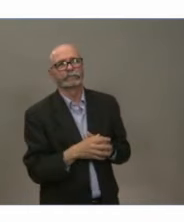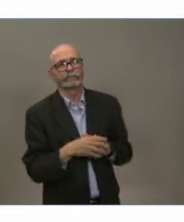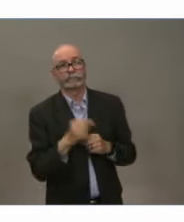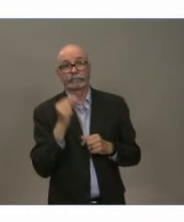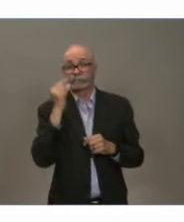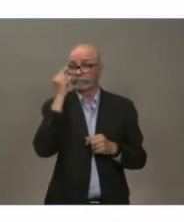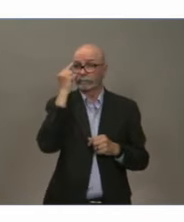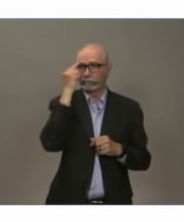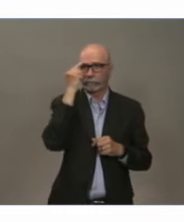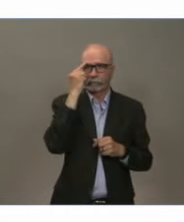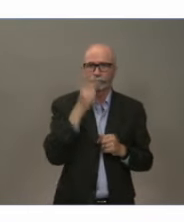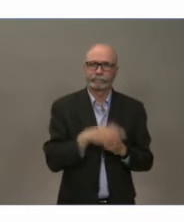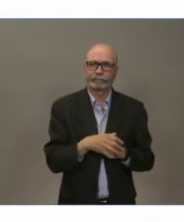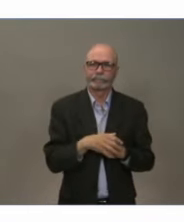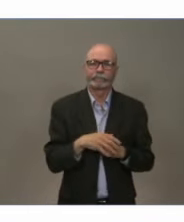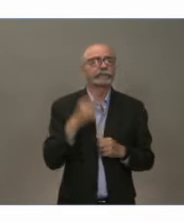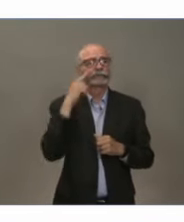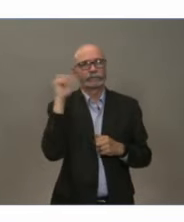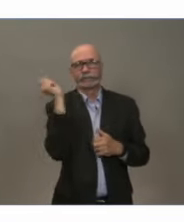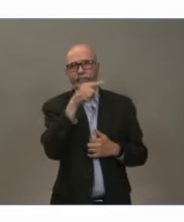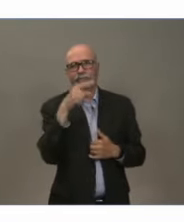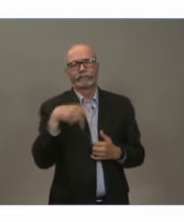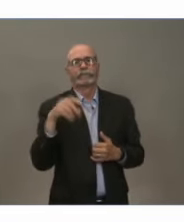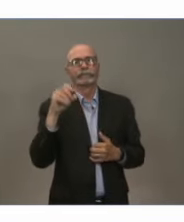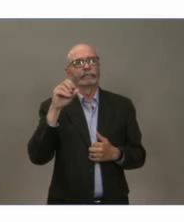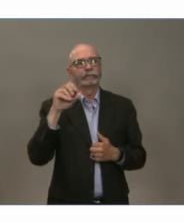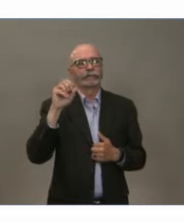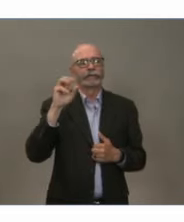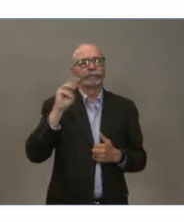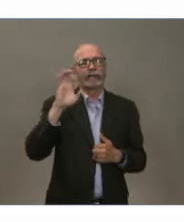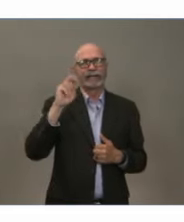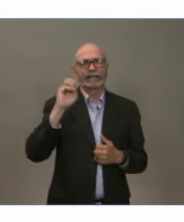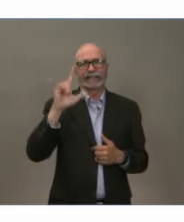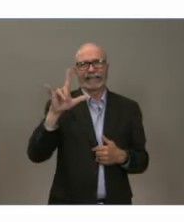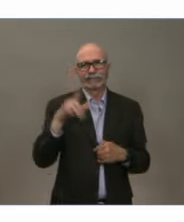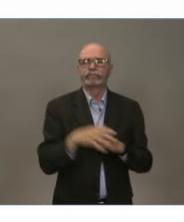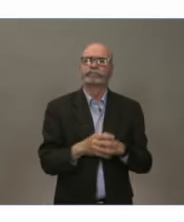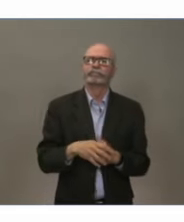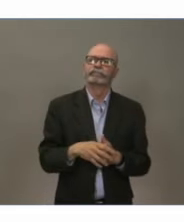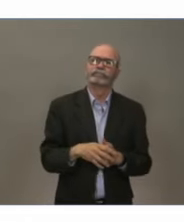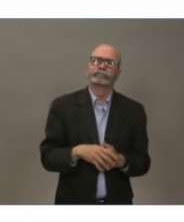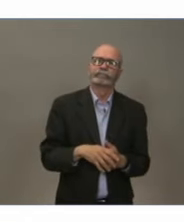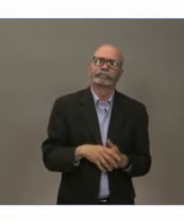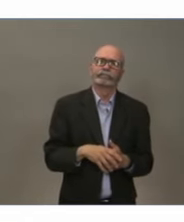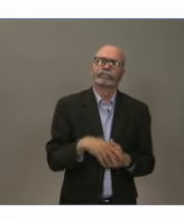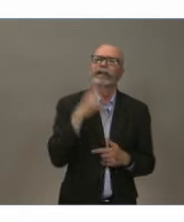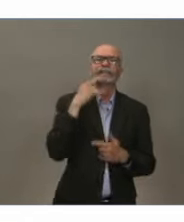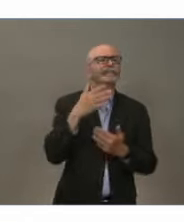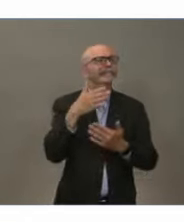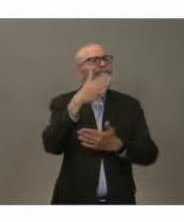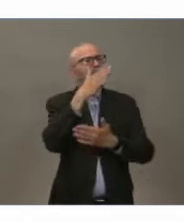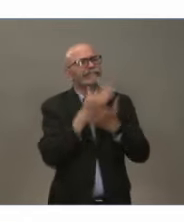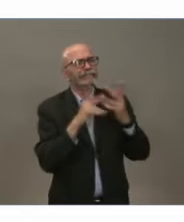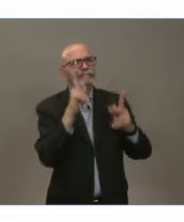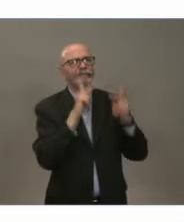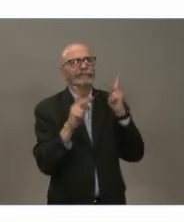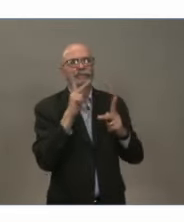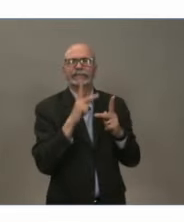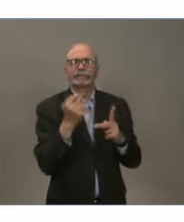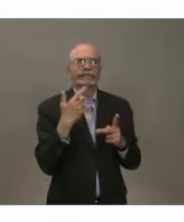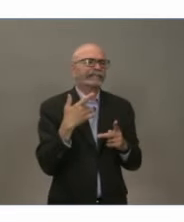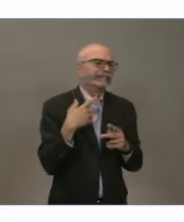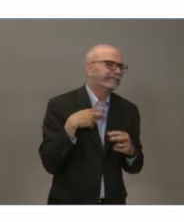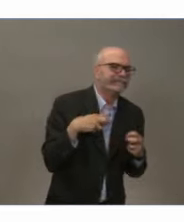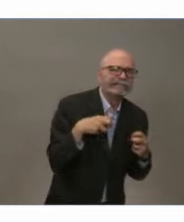the Premier, we're hearing some reports from individuals and businesses who are struggling with wait times and technical issues on the provincial website when applying